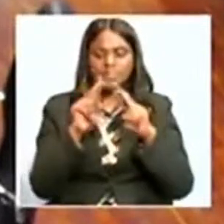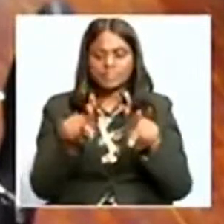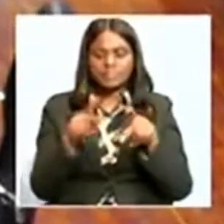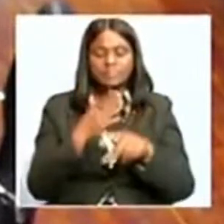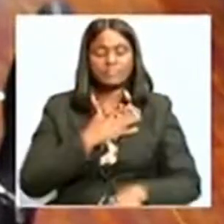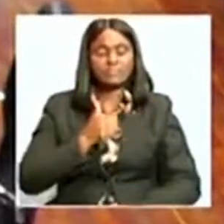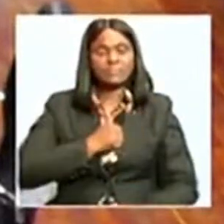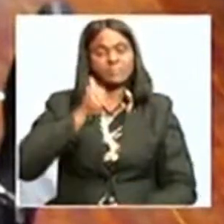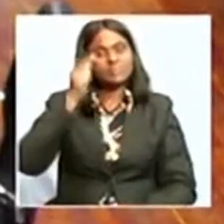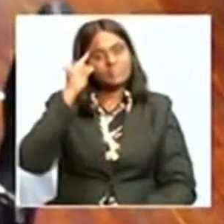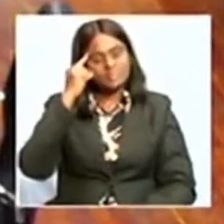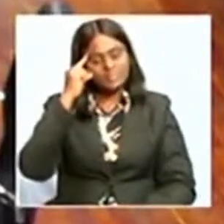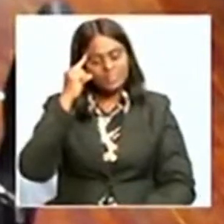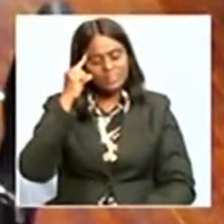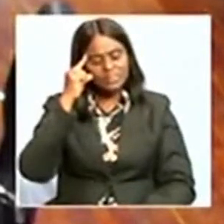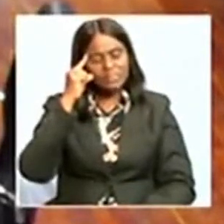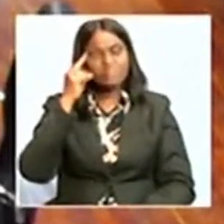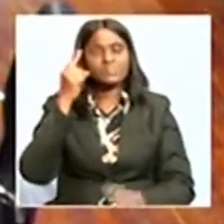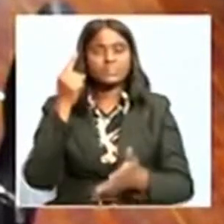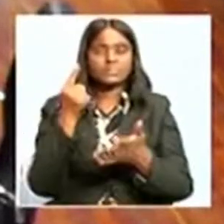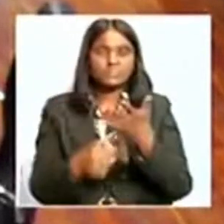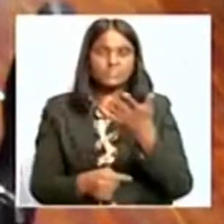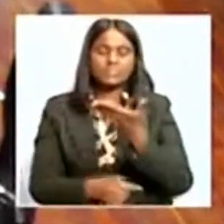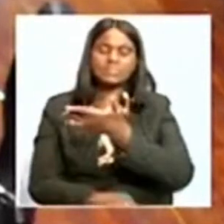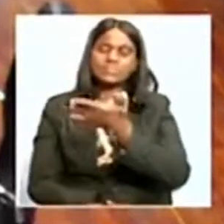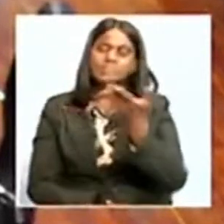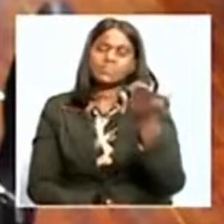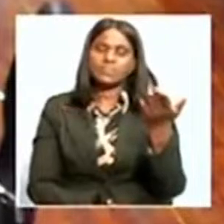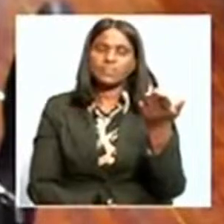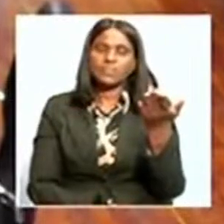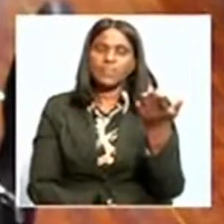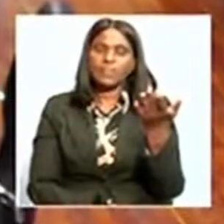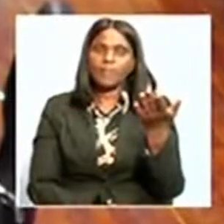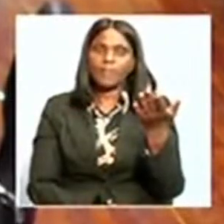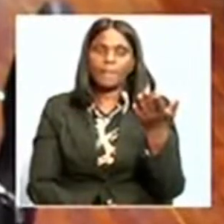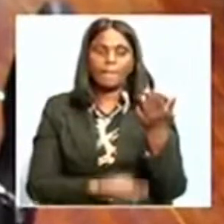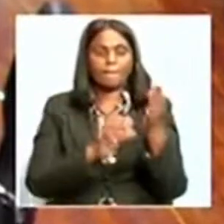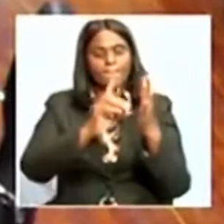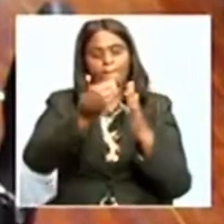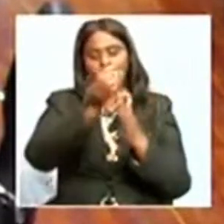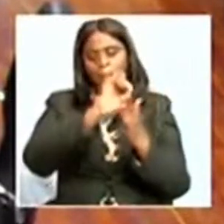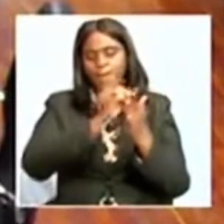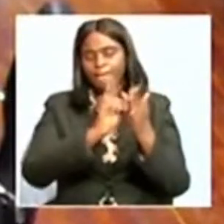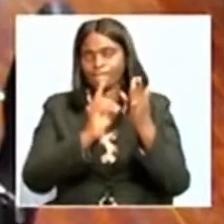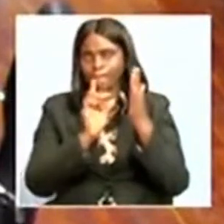I think what the drafters and their